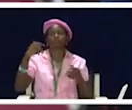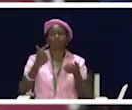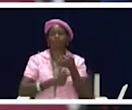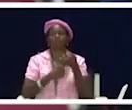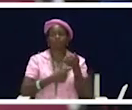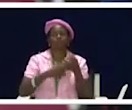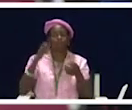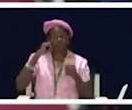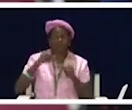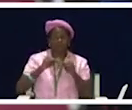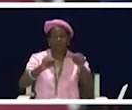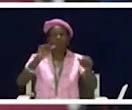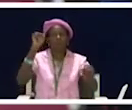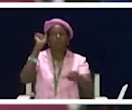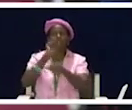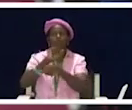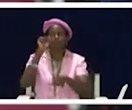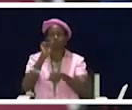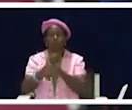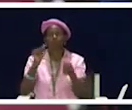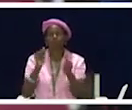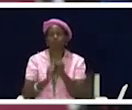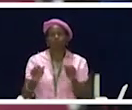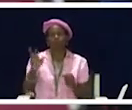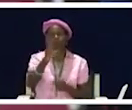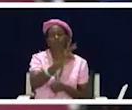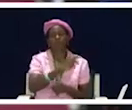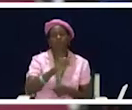on walking with them.